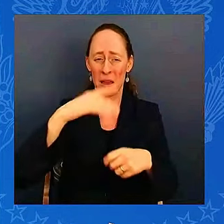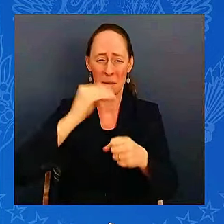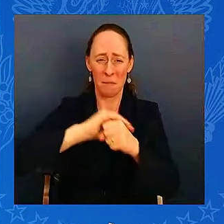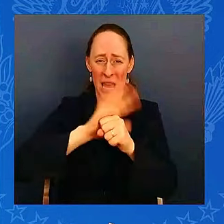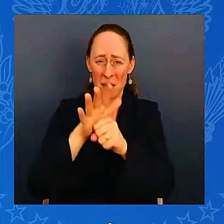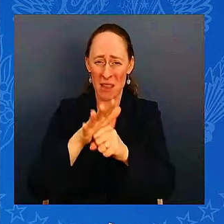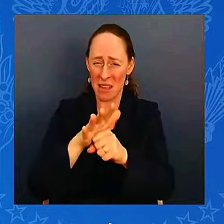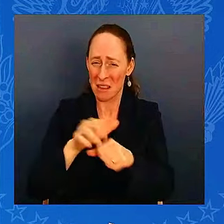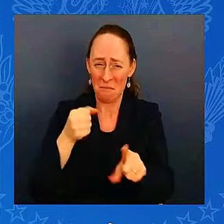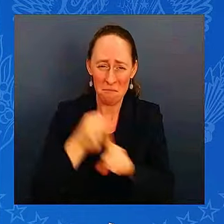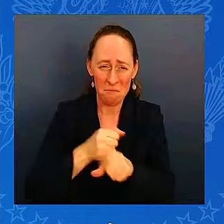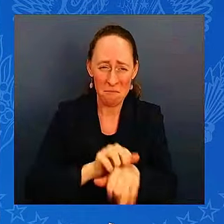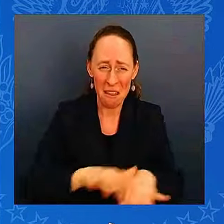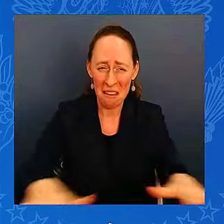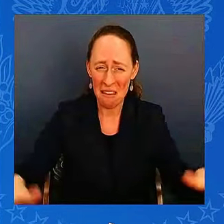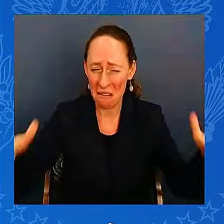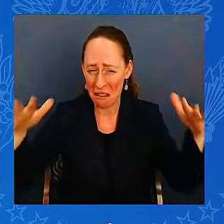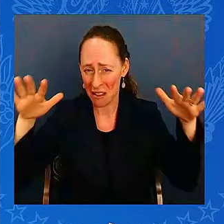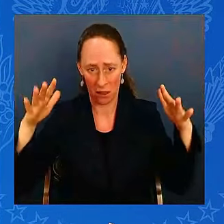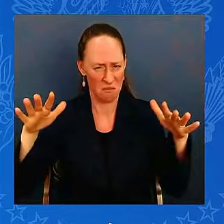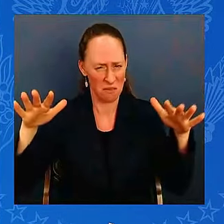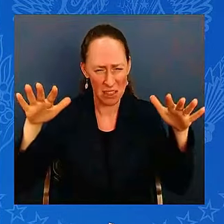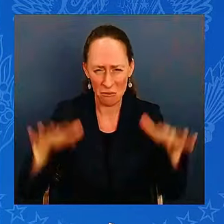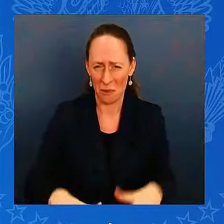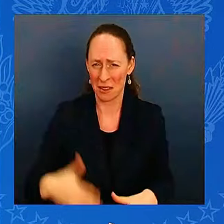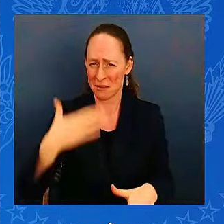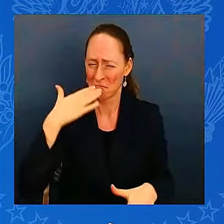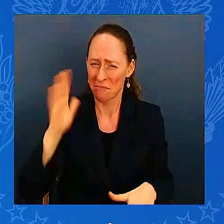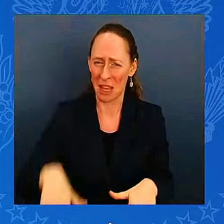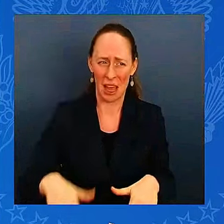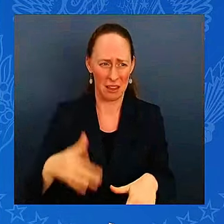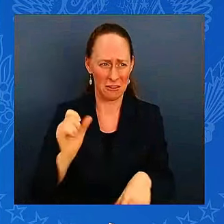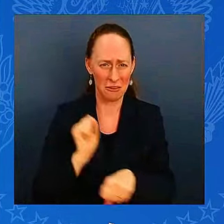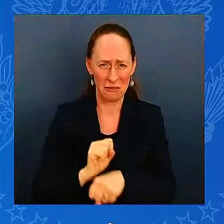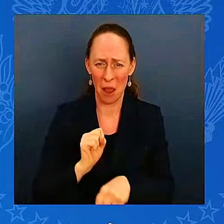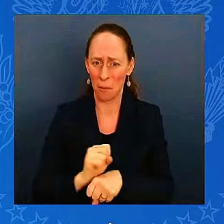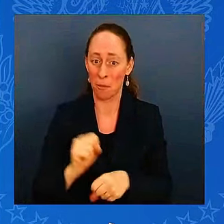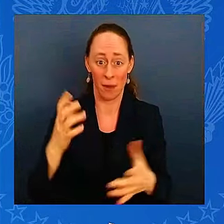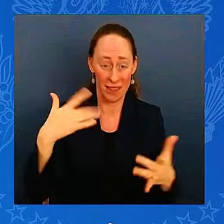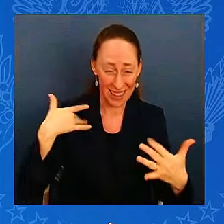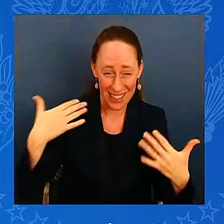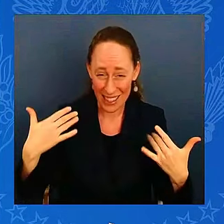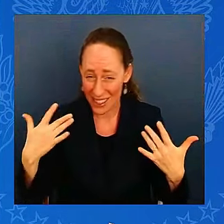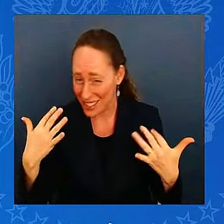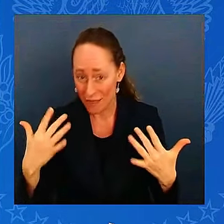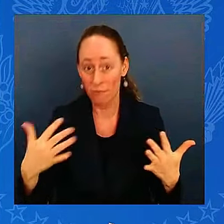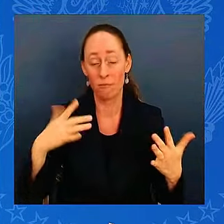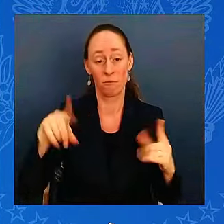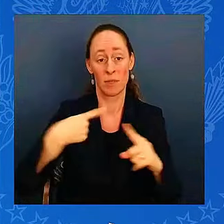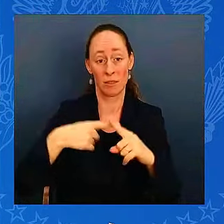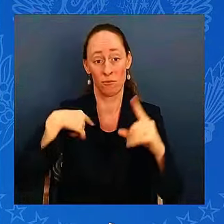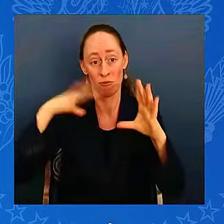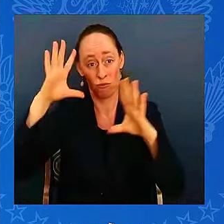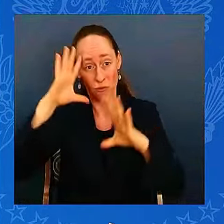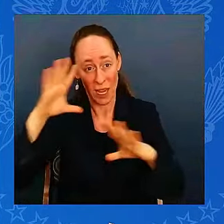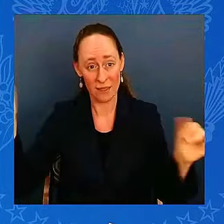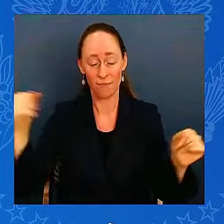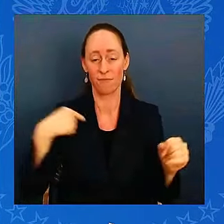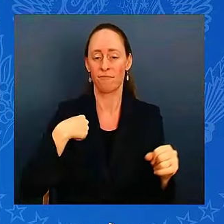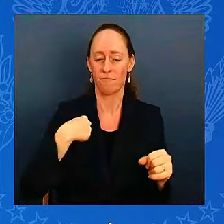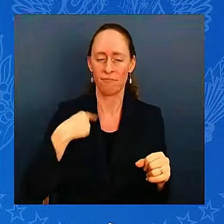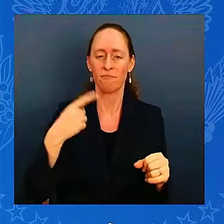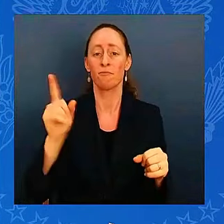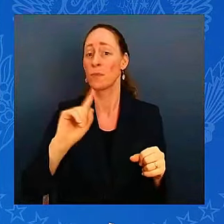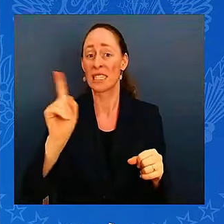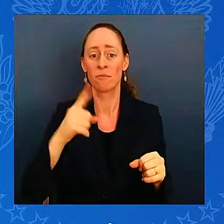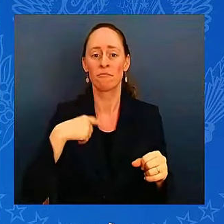When I sat in the Oval Office every morning at 9 o'clock, and then ended the day with Barack for 8 years,